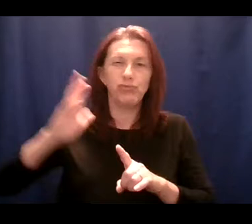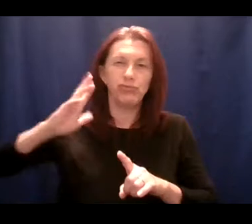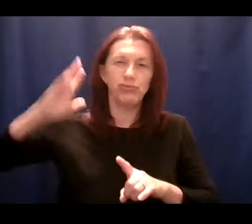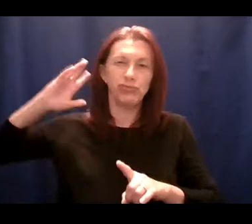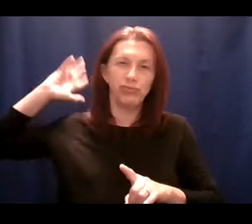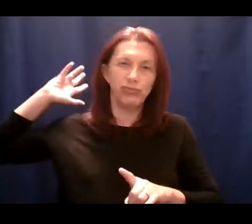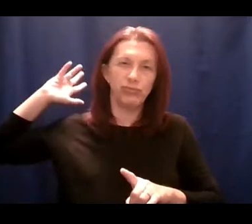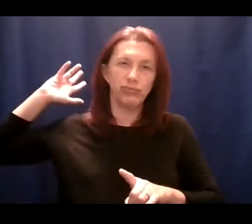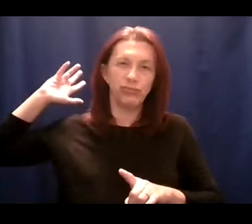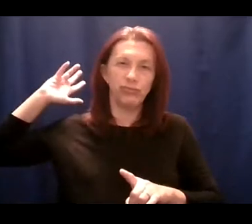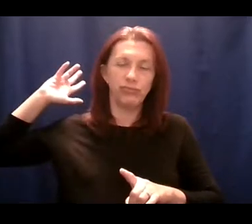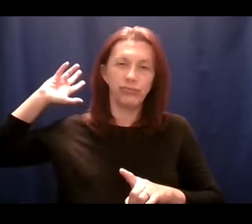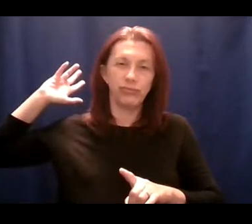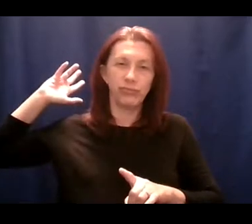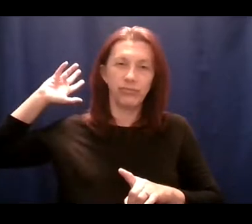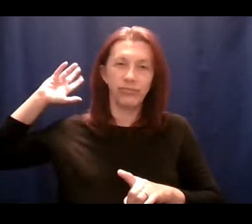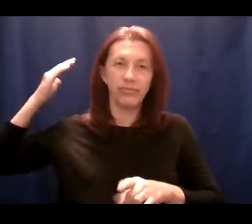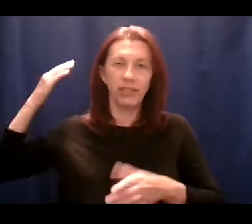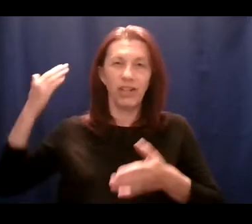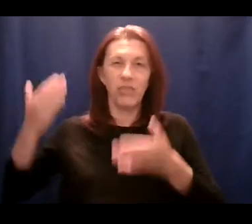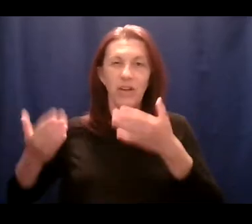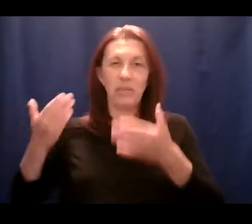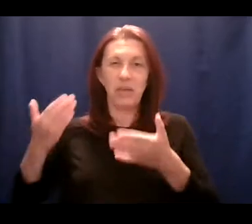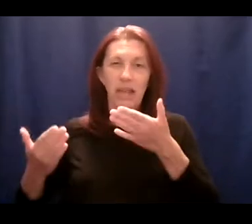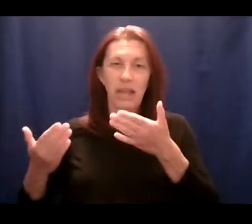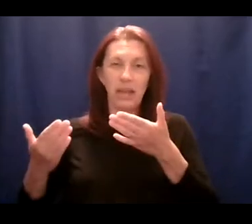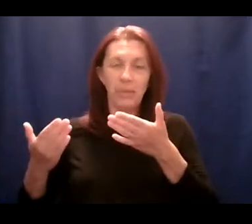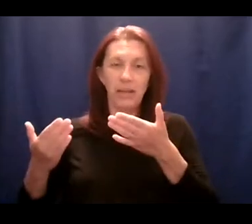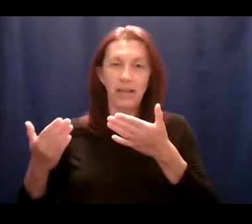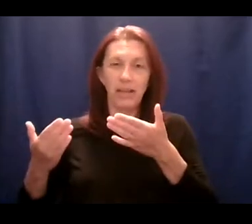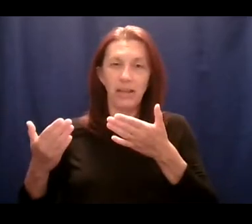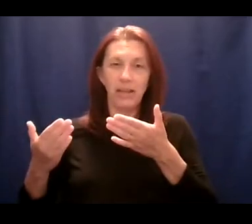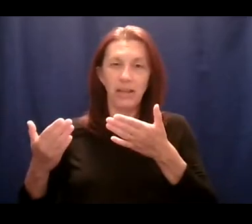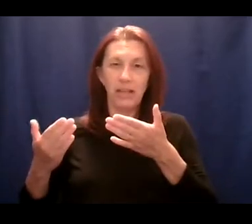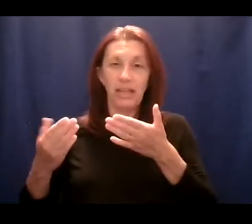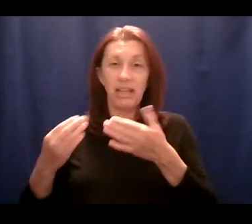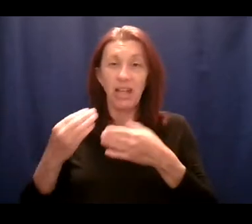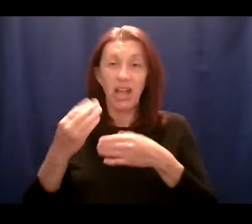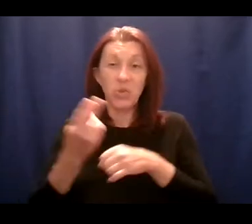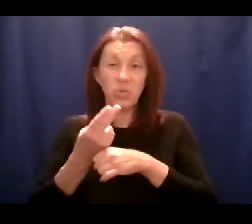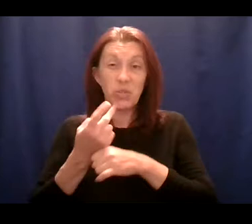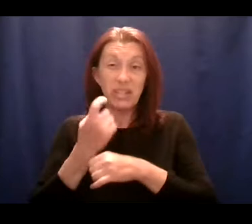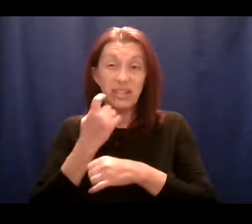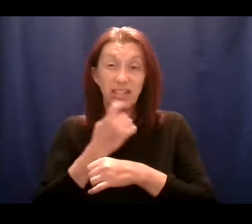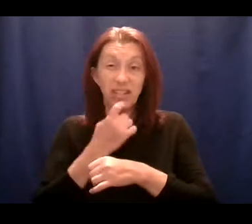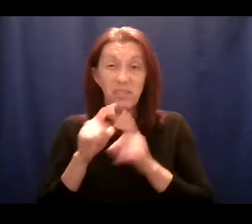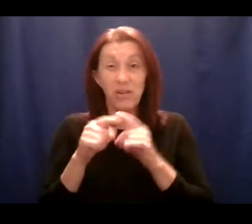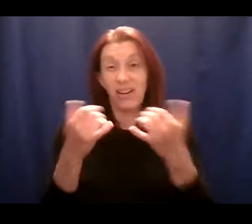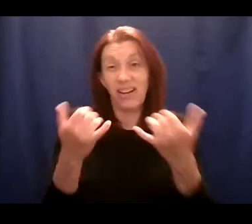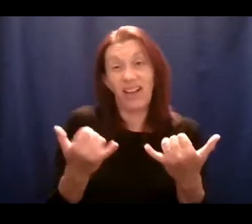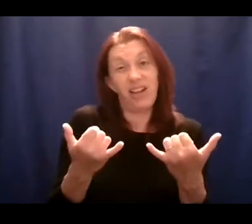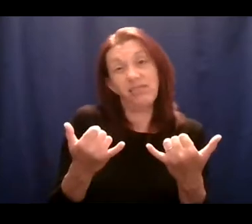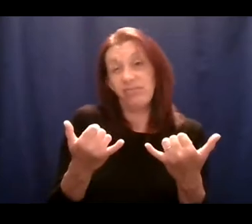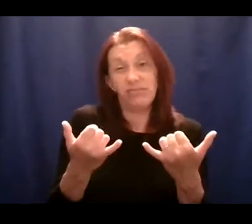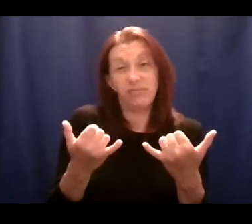to, back in its history of, you know, on our planet, of using its teeth. But right now, this